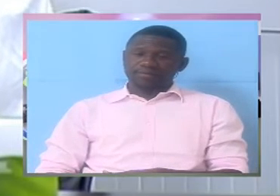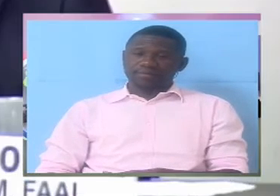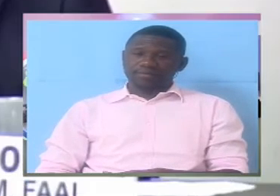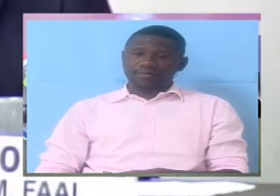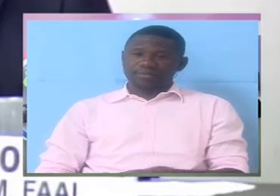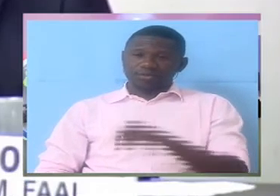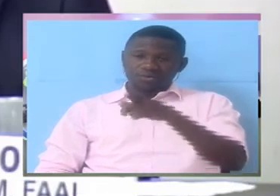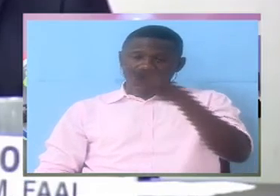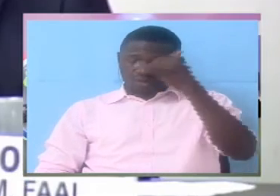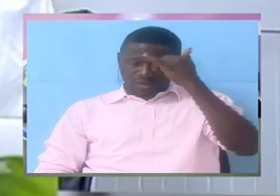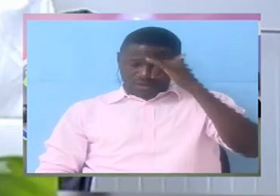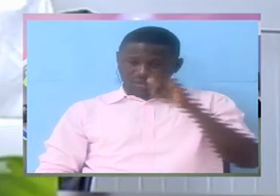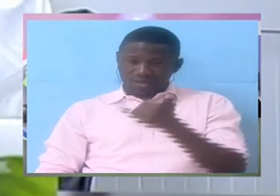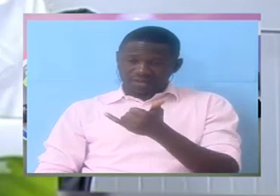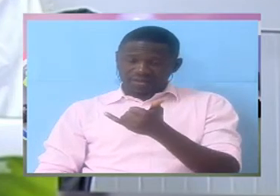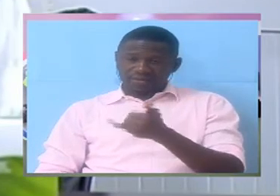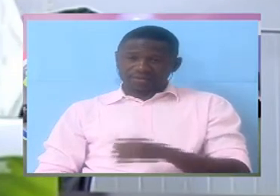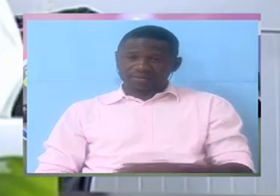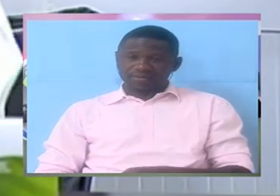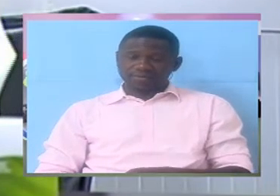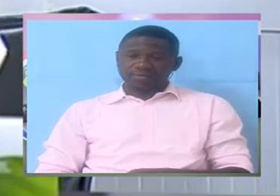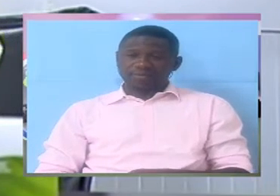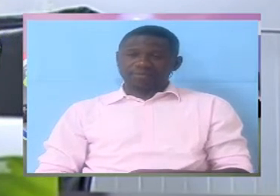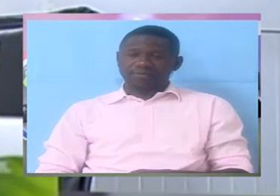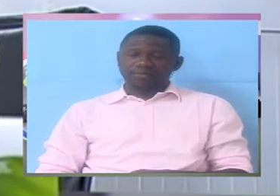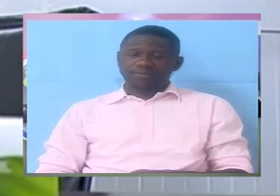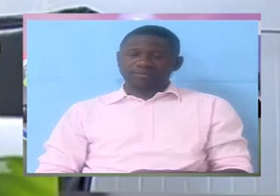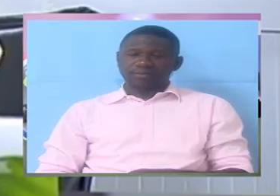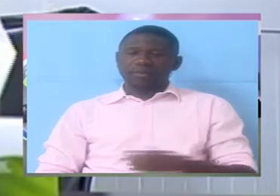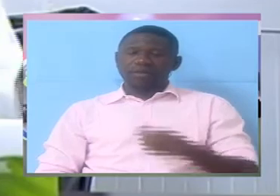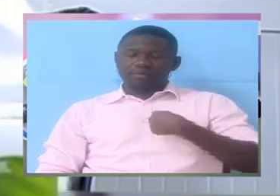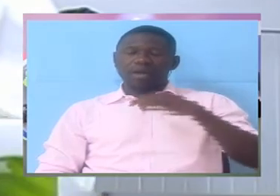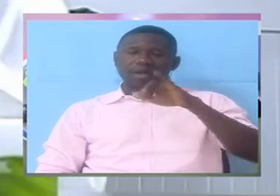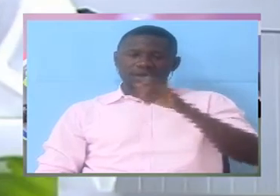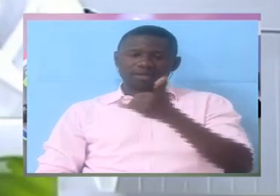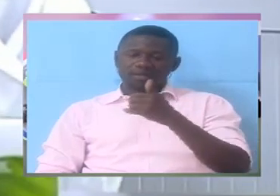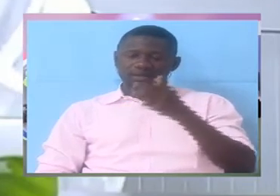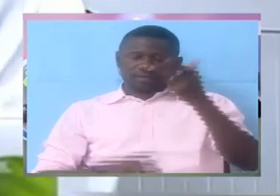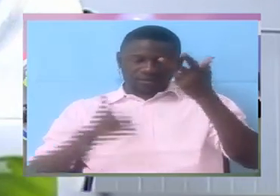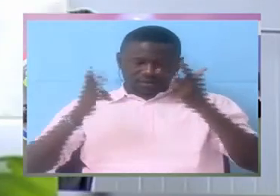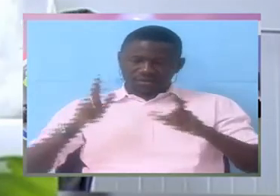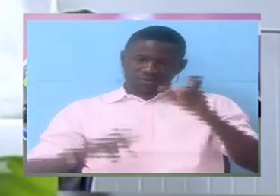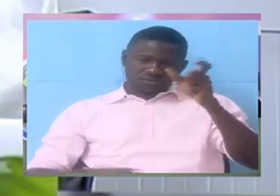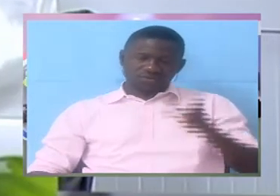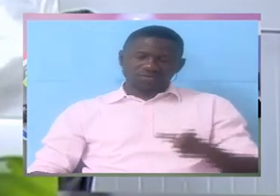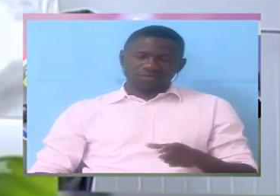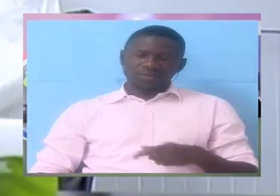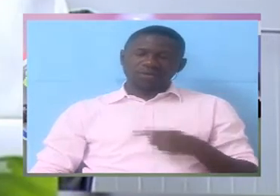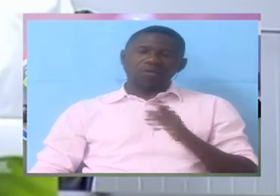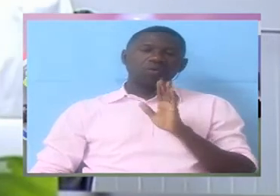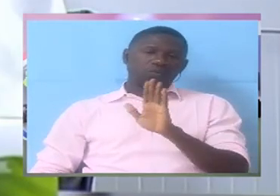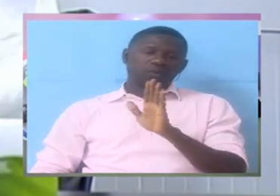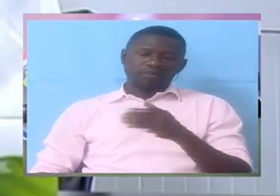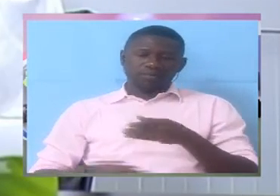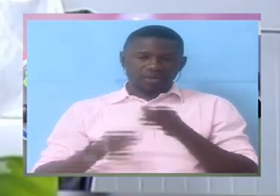Do you agree? Isontale. I agreed, Council. Let me tell you Isontale about Council. Me. Mm-hmm.